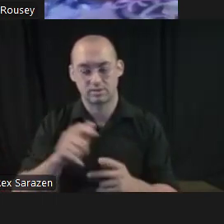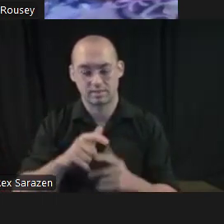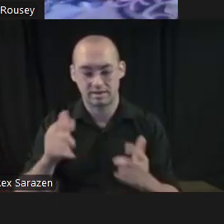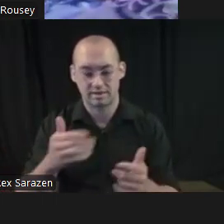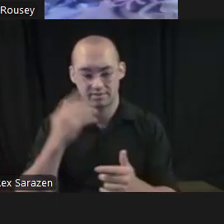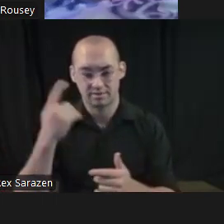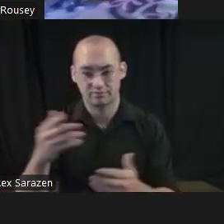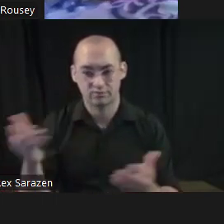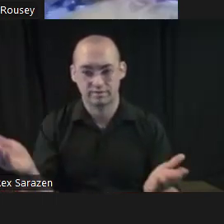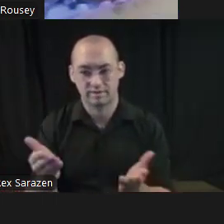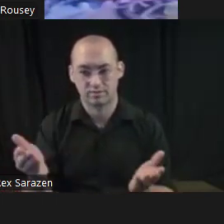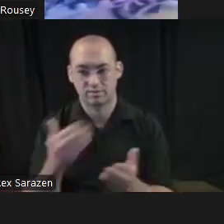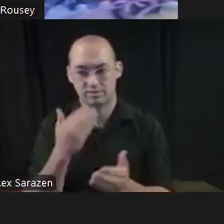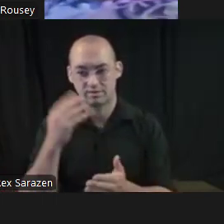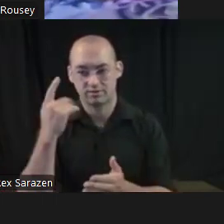sharing.